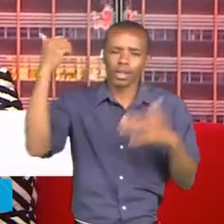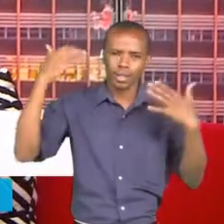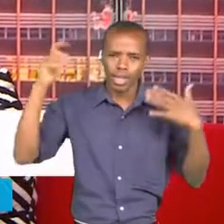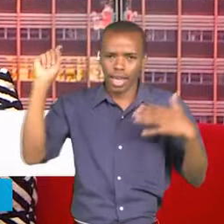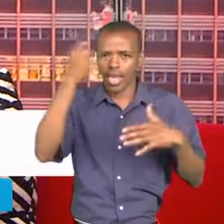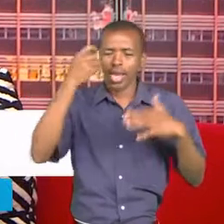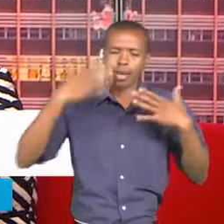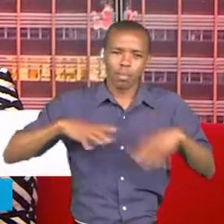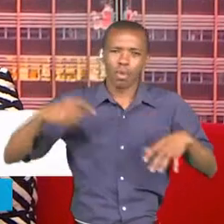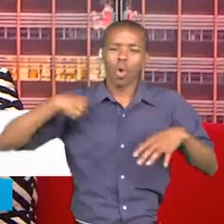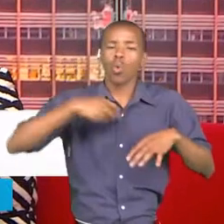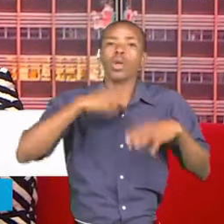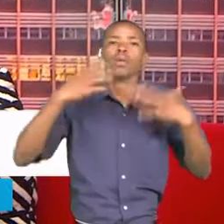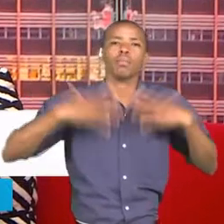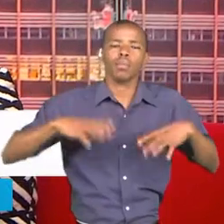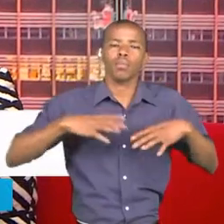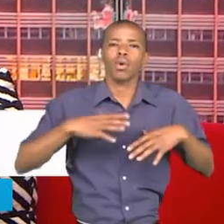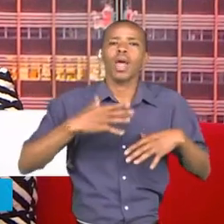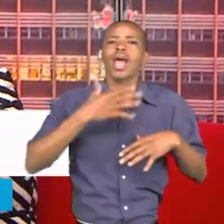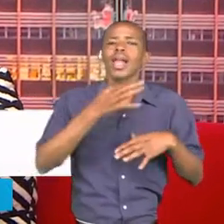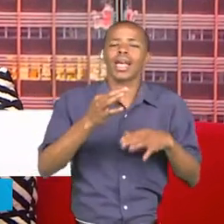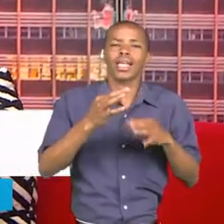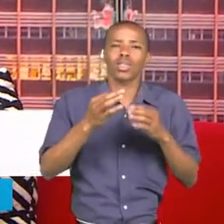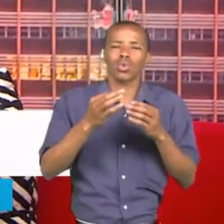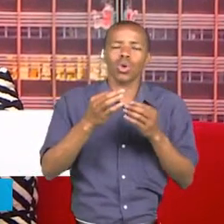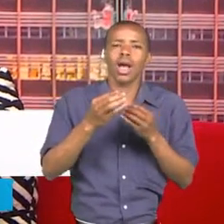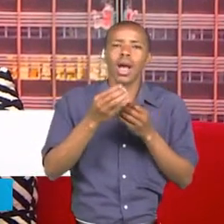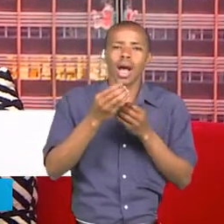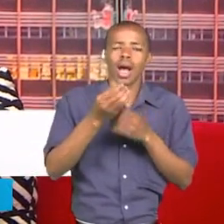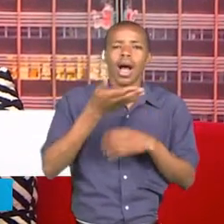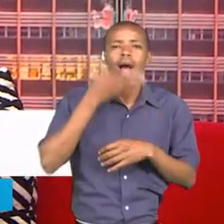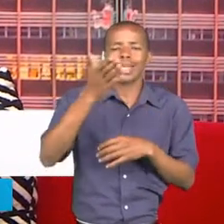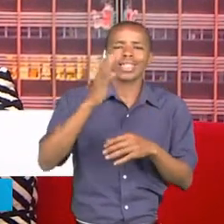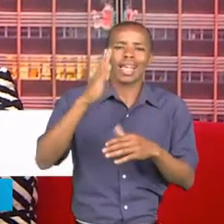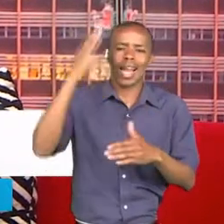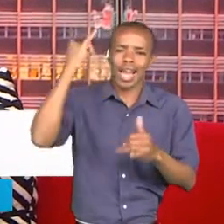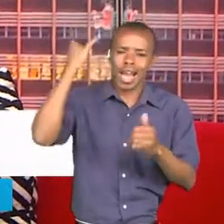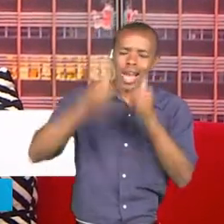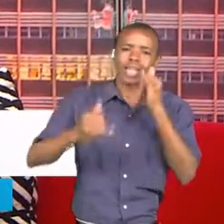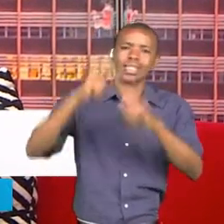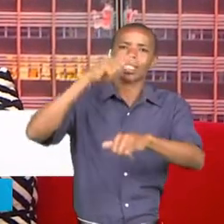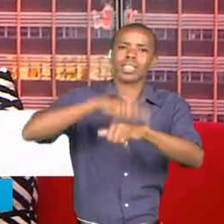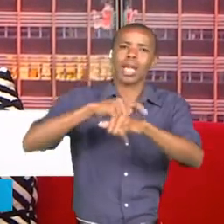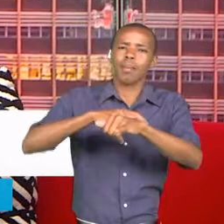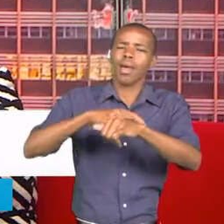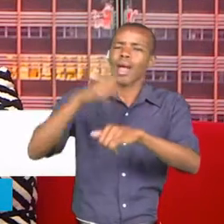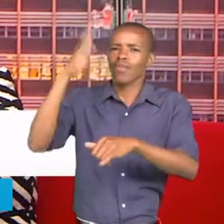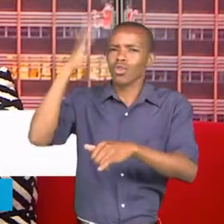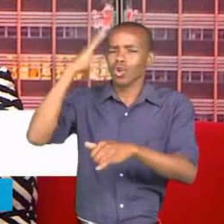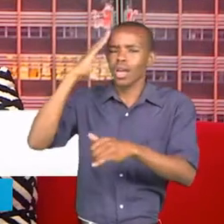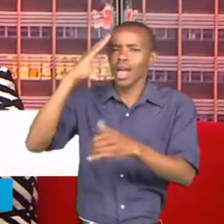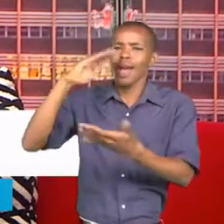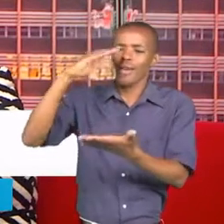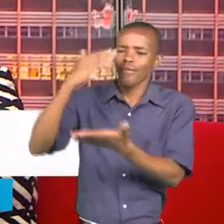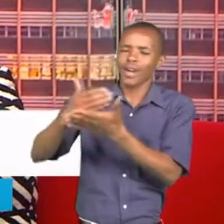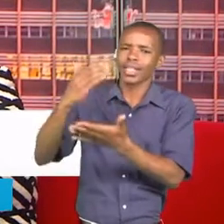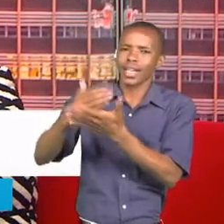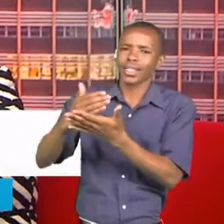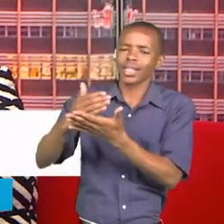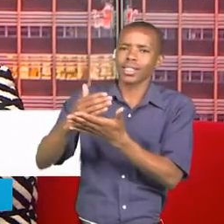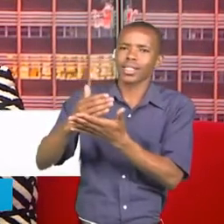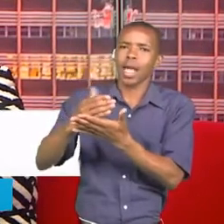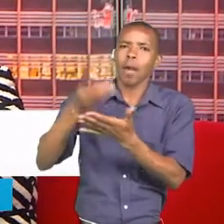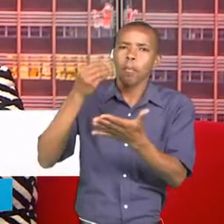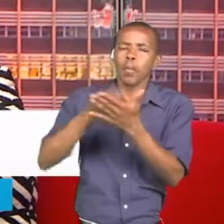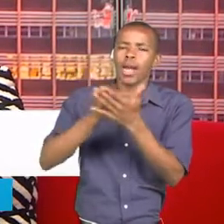is as a people, we like to respond last minute. Okay. Have you ever realized that in a lot of the fundraisers, there's no more